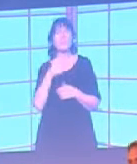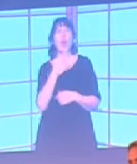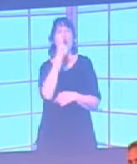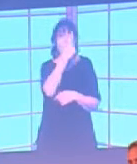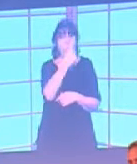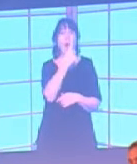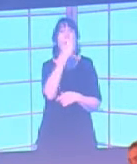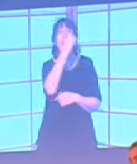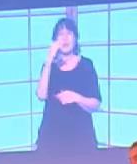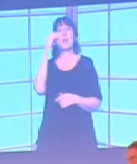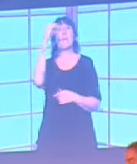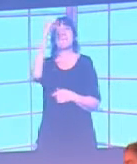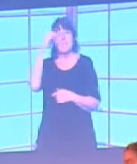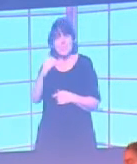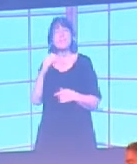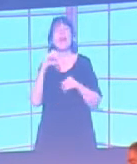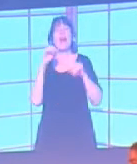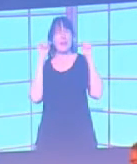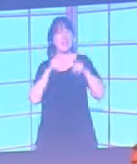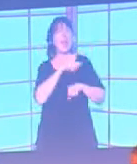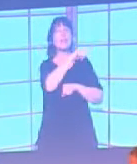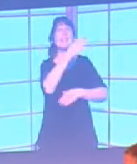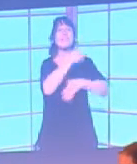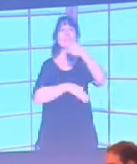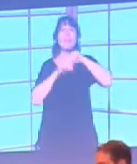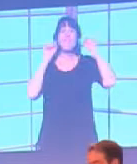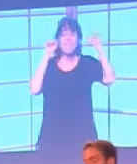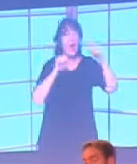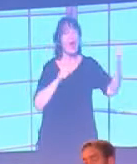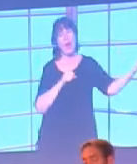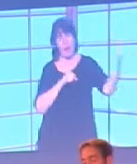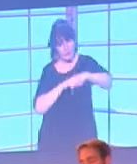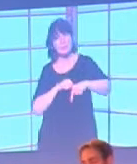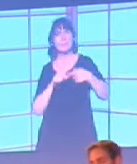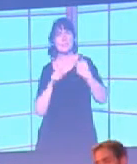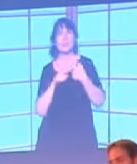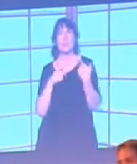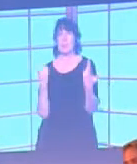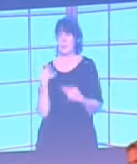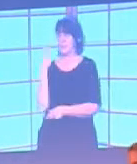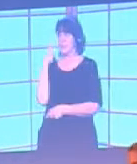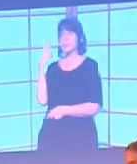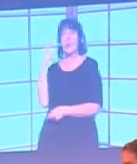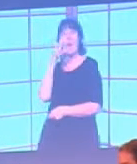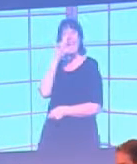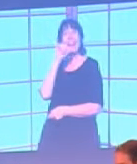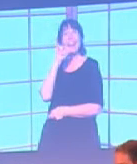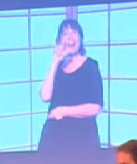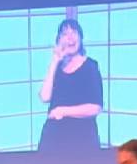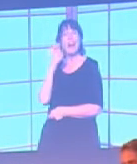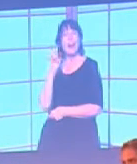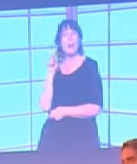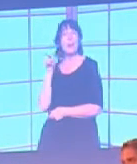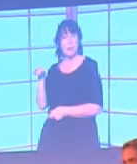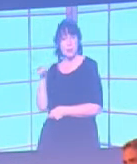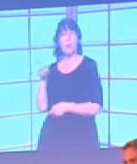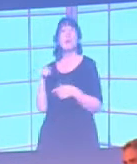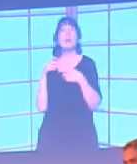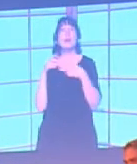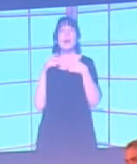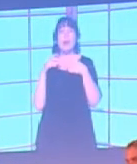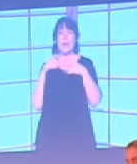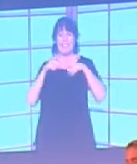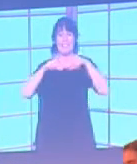disabled fans. And if then it can lead to what we saw in Lille, because we've had a success in terms of ticketing